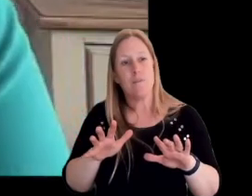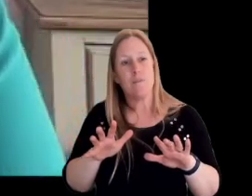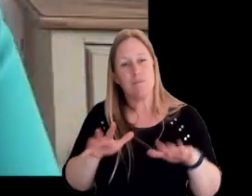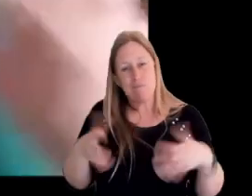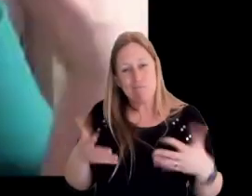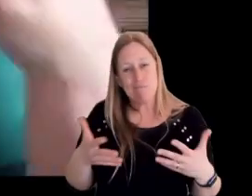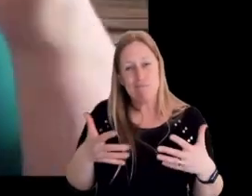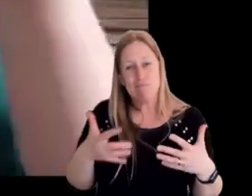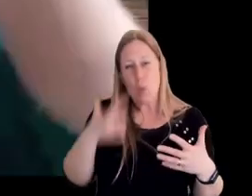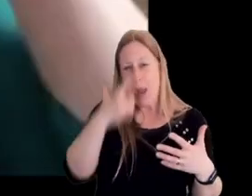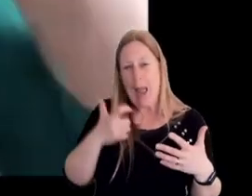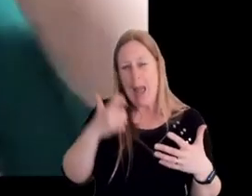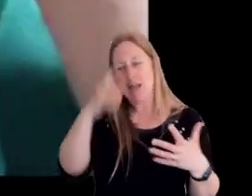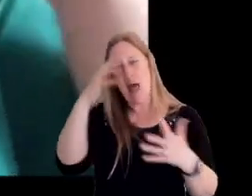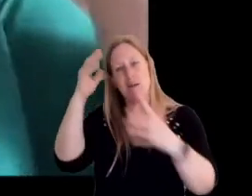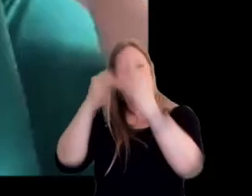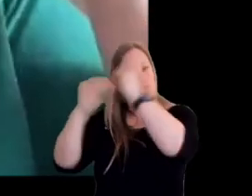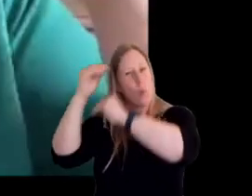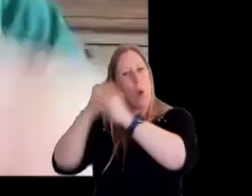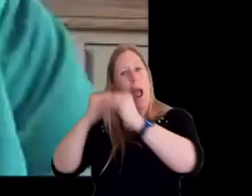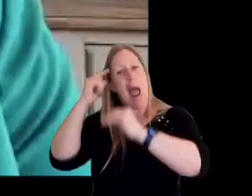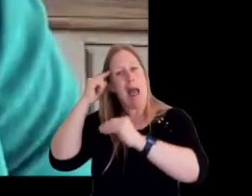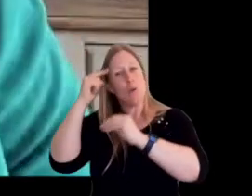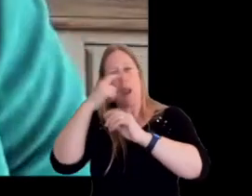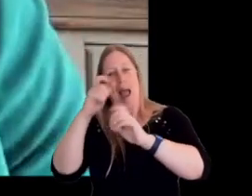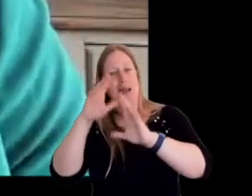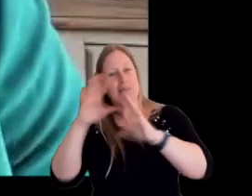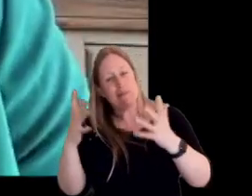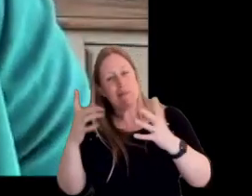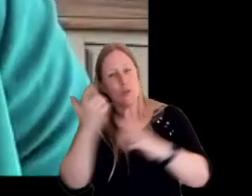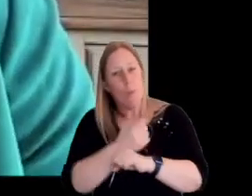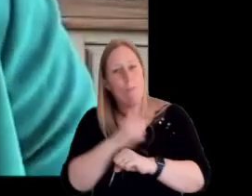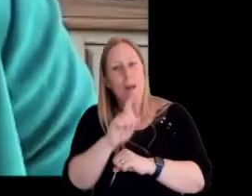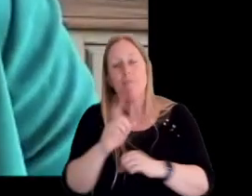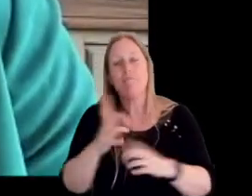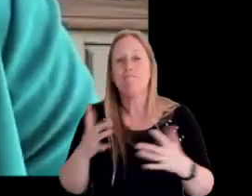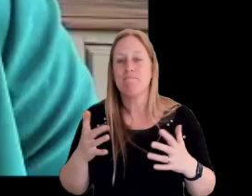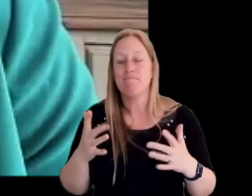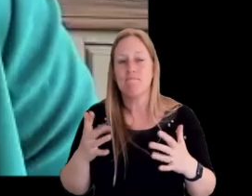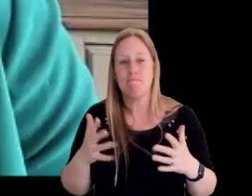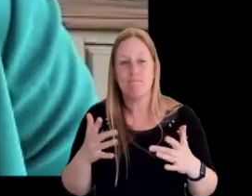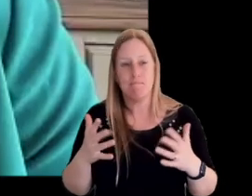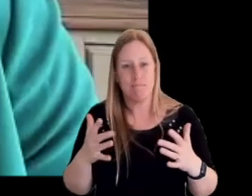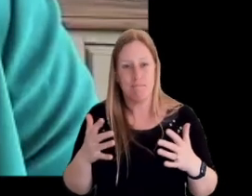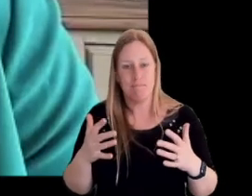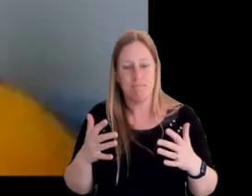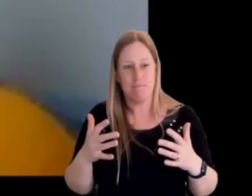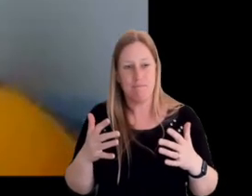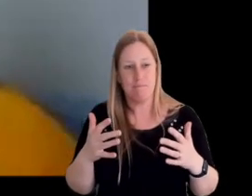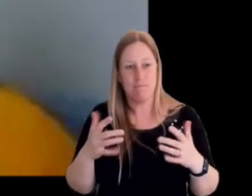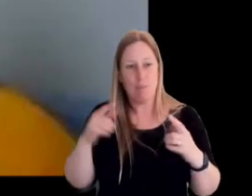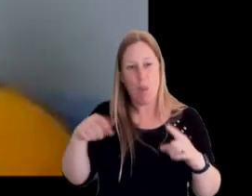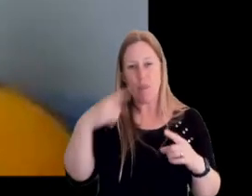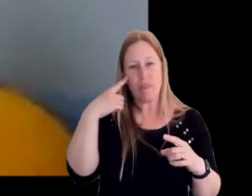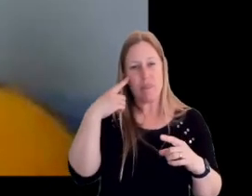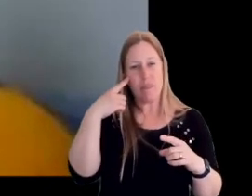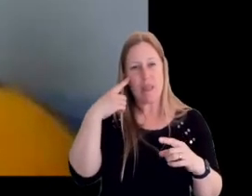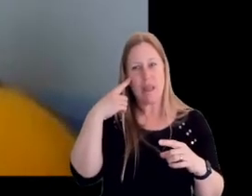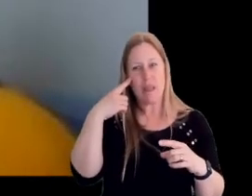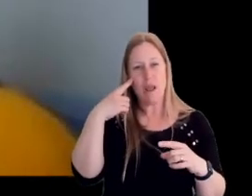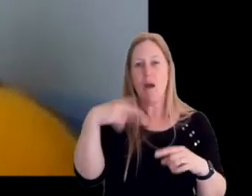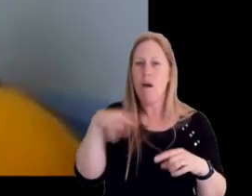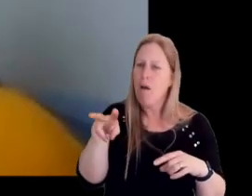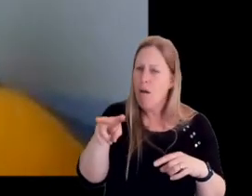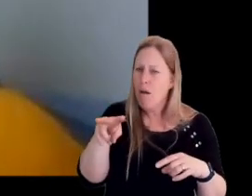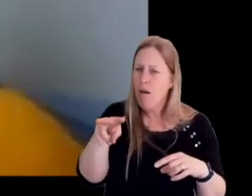doing, or at least like you can do it, I guess, in your head if you want to, but like, you know, like you're like, oh, that